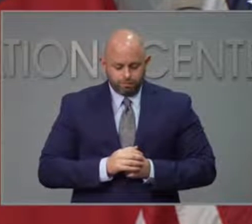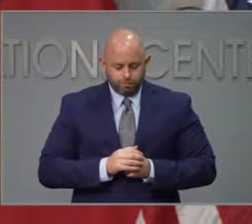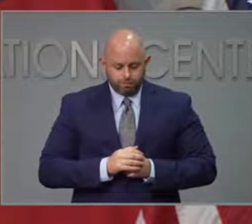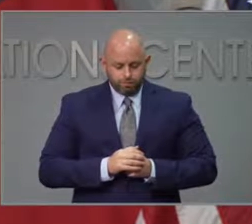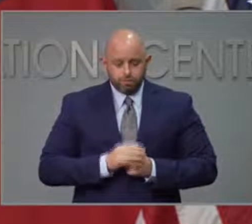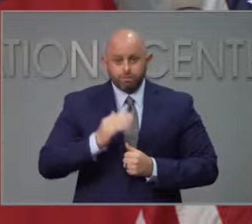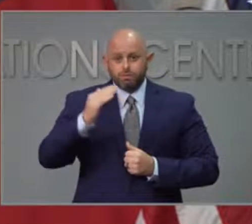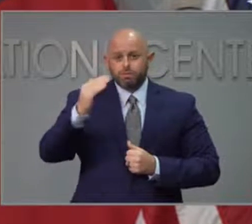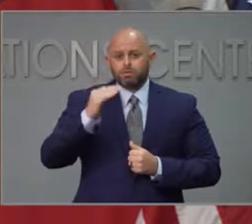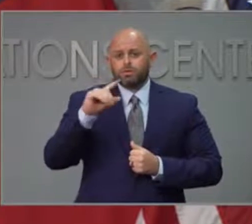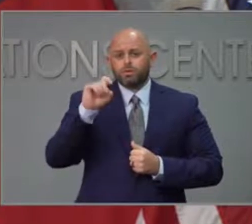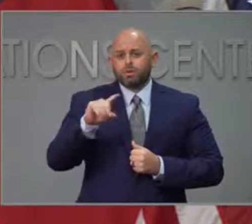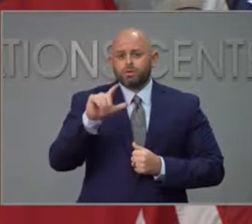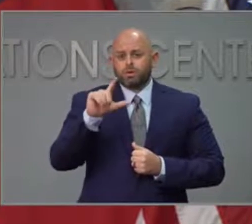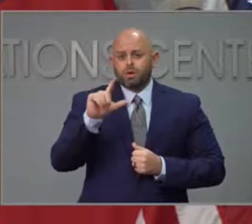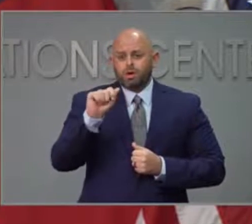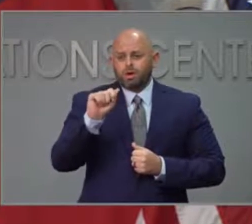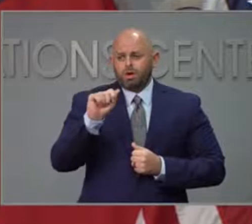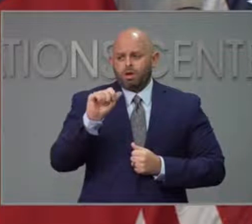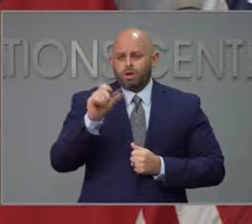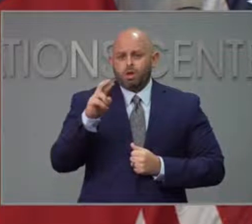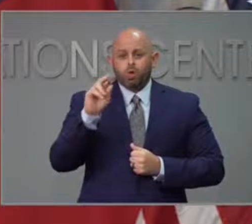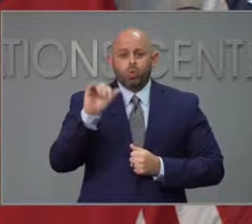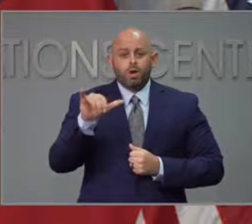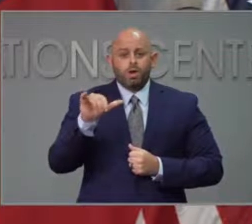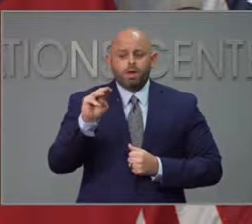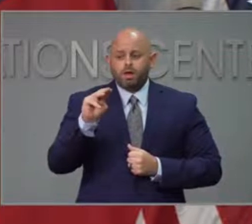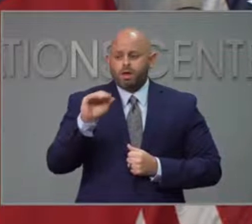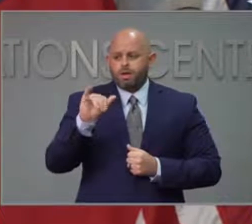Next question is from Lecrae Mitchell with CBS News.